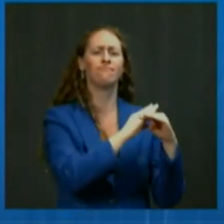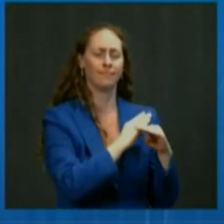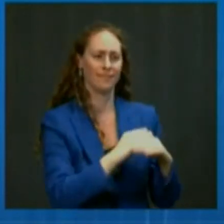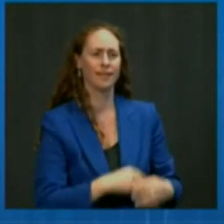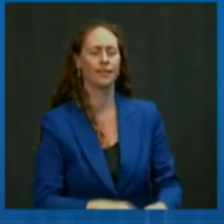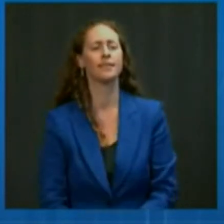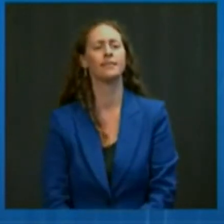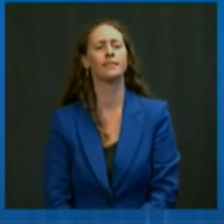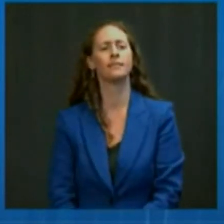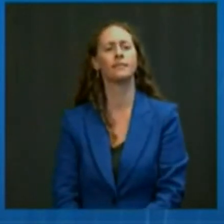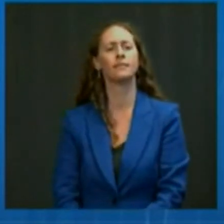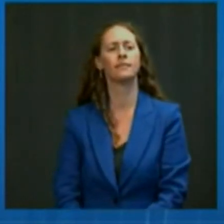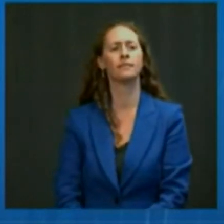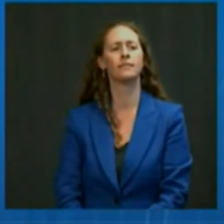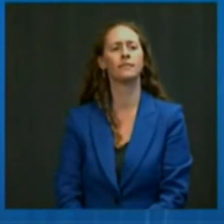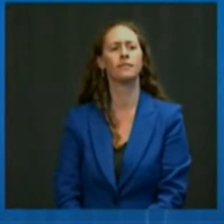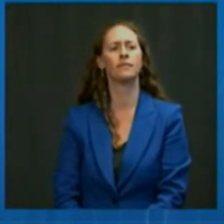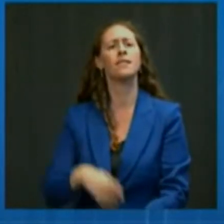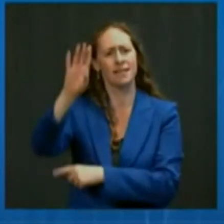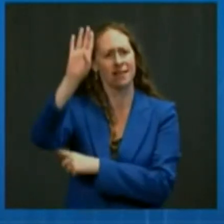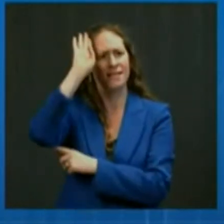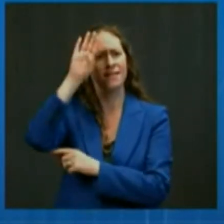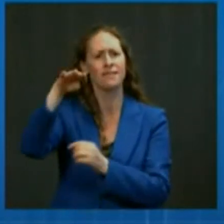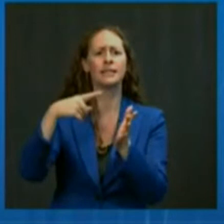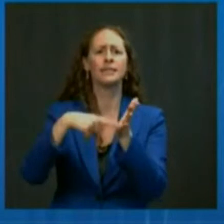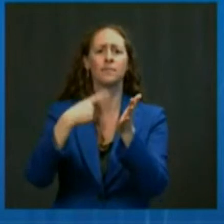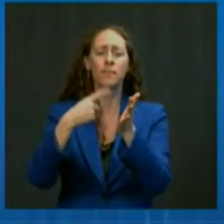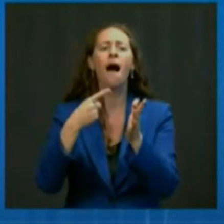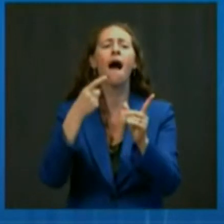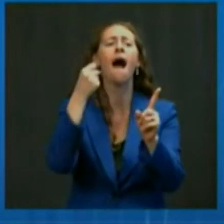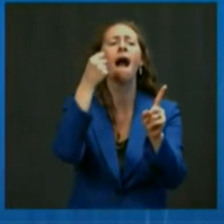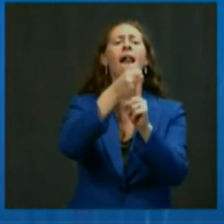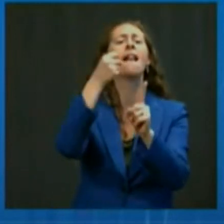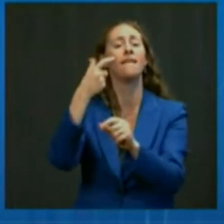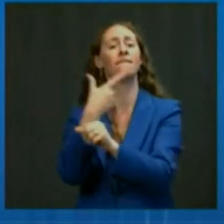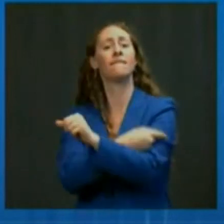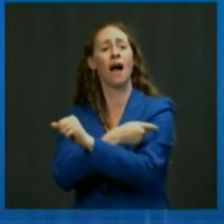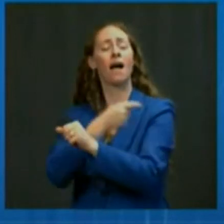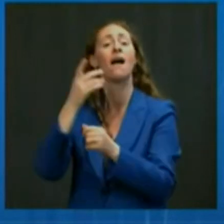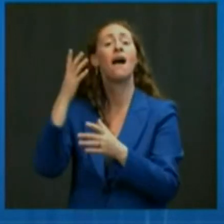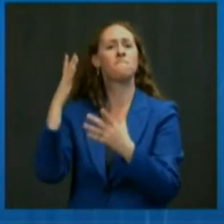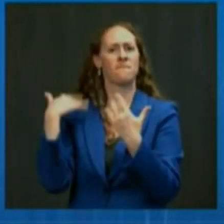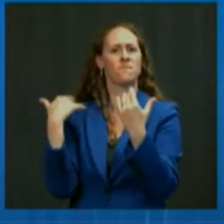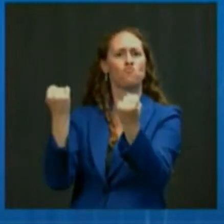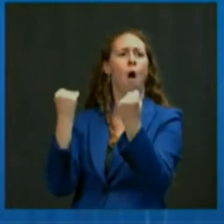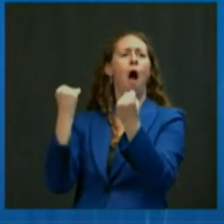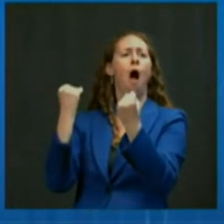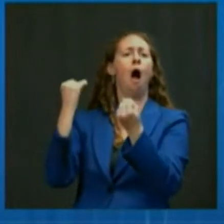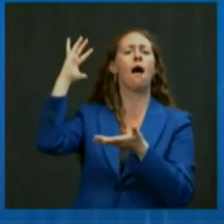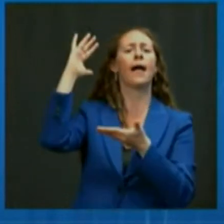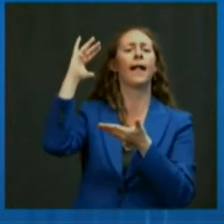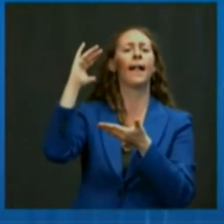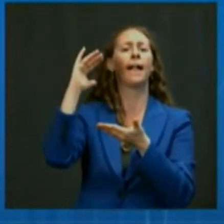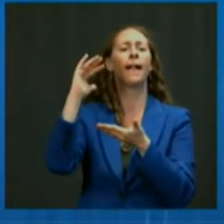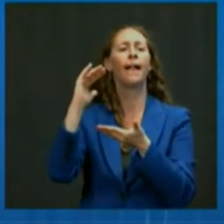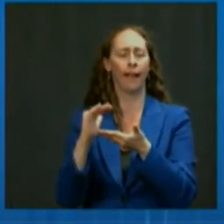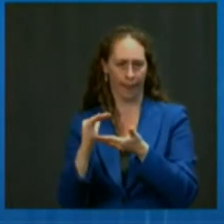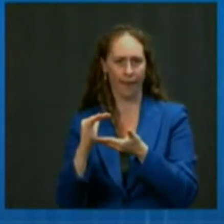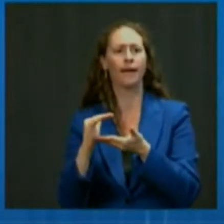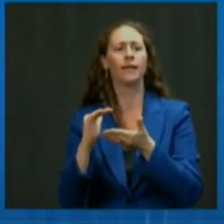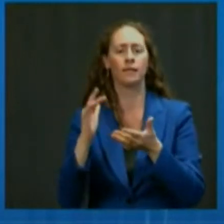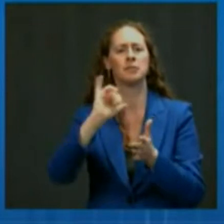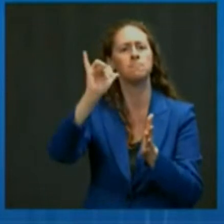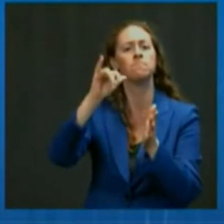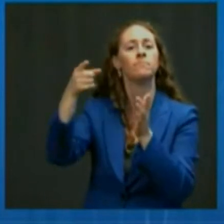time. Our goal has been to determine when that time might come for the COVID-19 vaccines, so we can make a